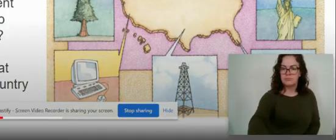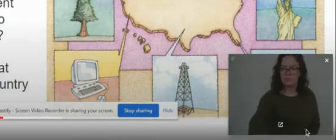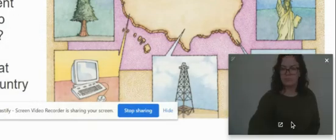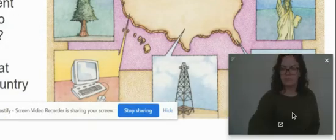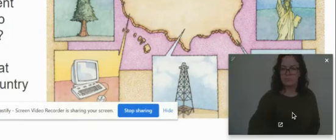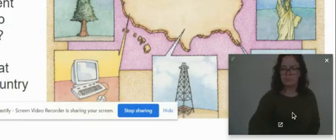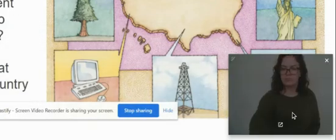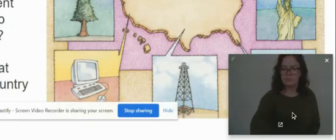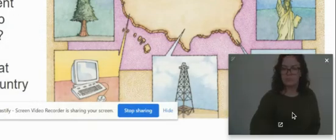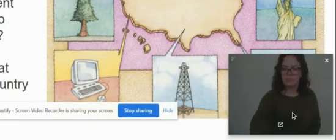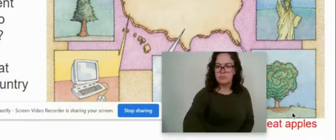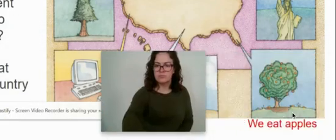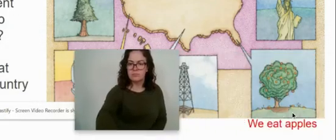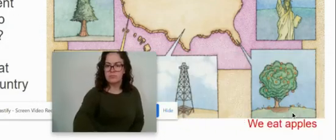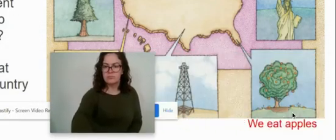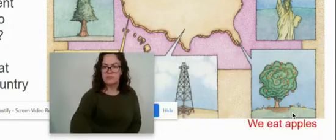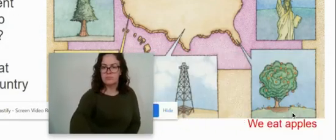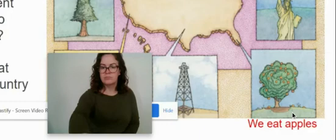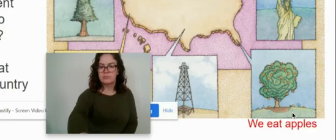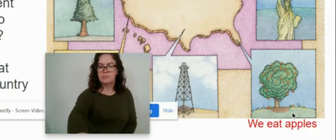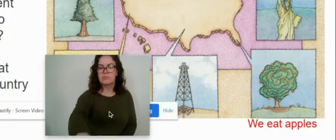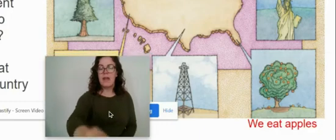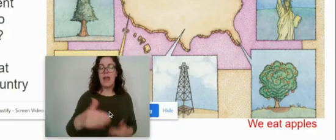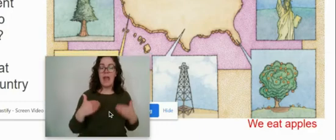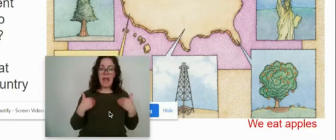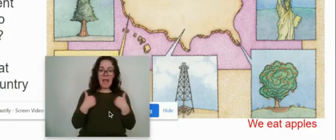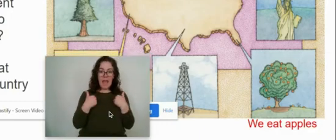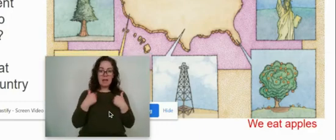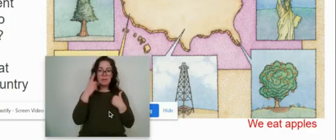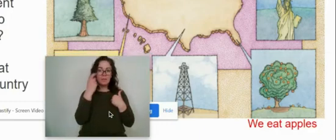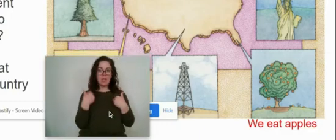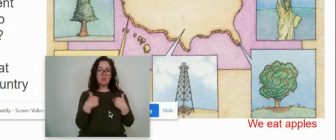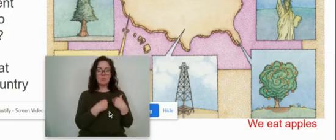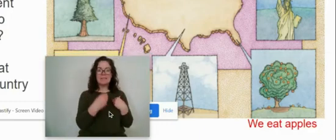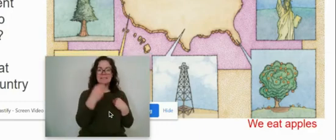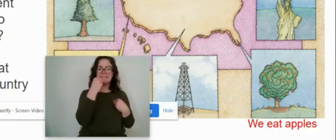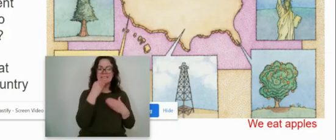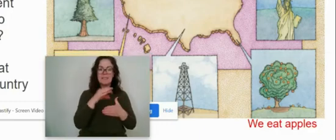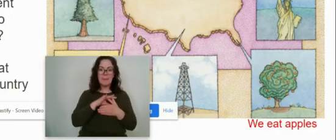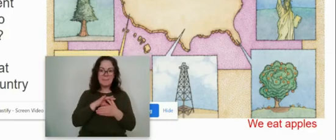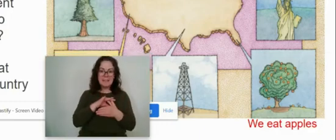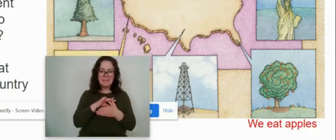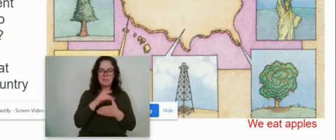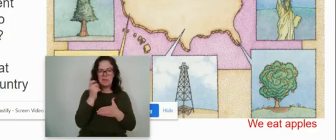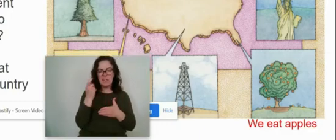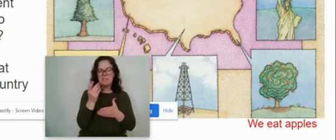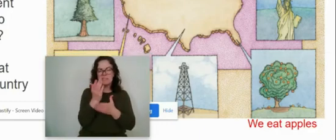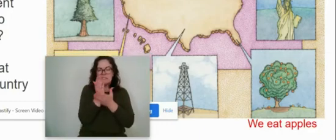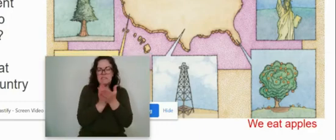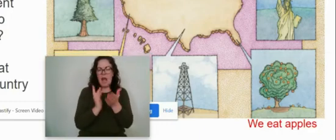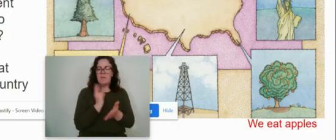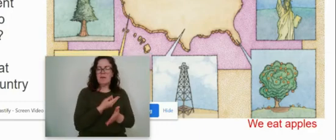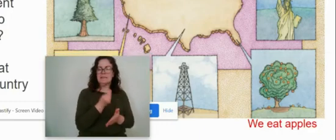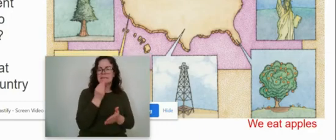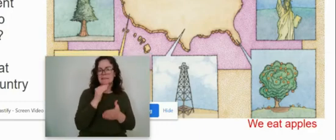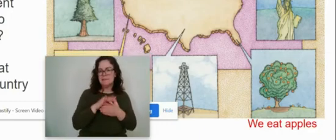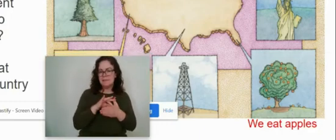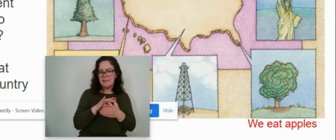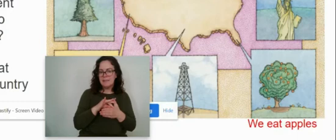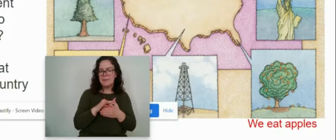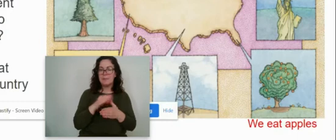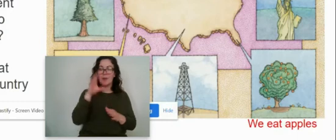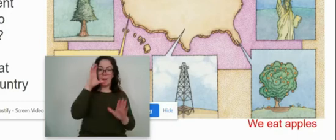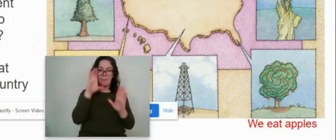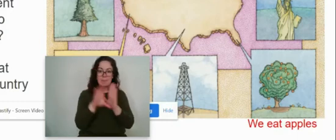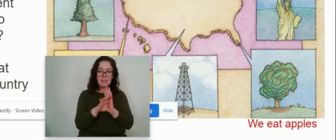animals because we eat meat. Well, some of us eat meat. Here's a picture of some corn because we eat crops. Here's a